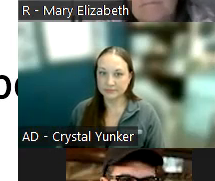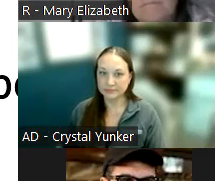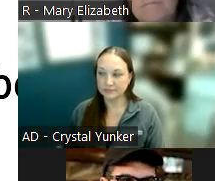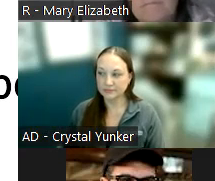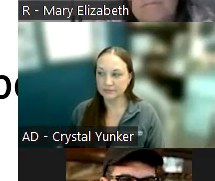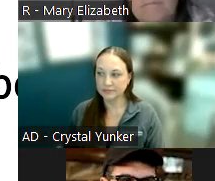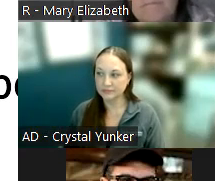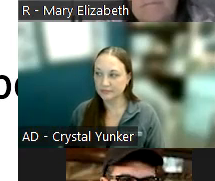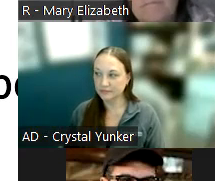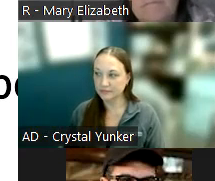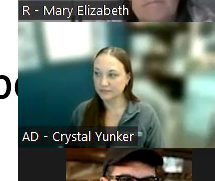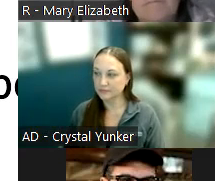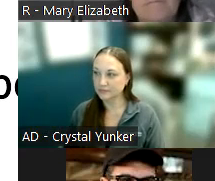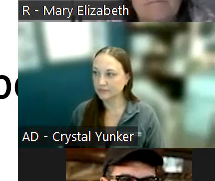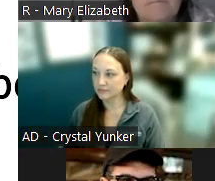throughout this meeting.